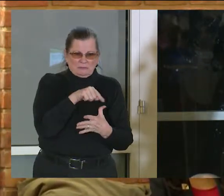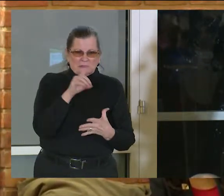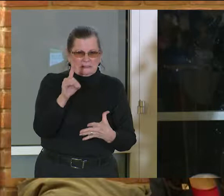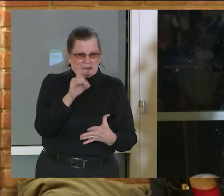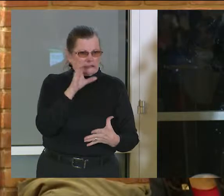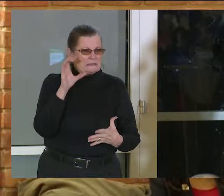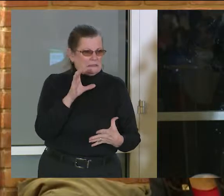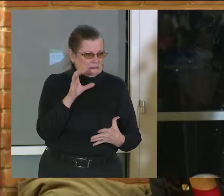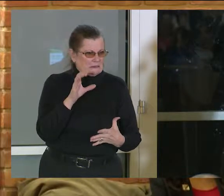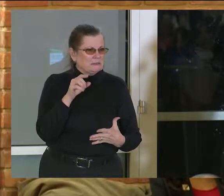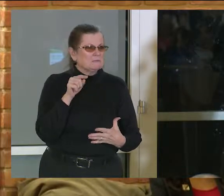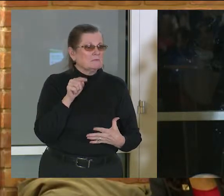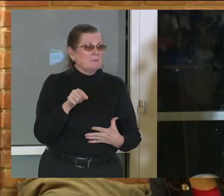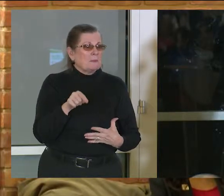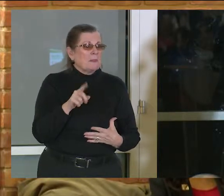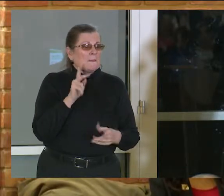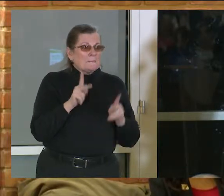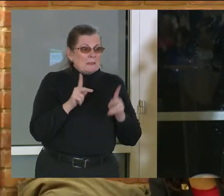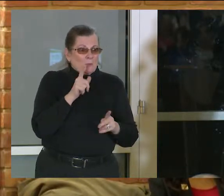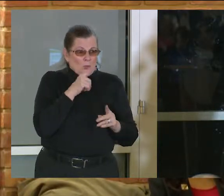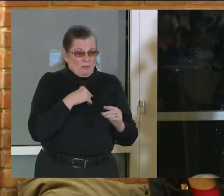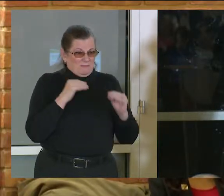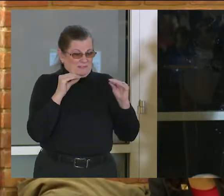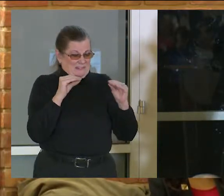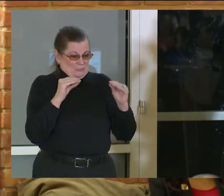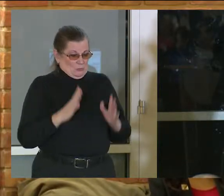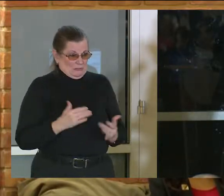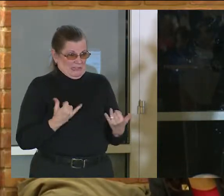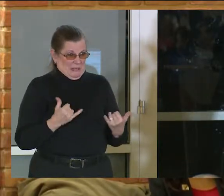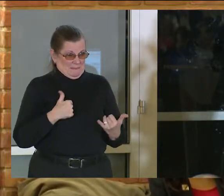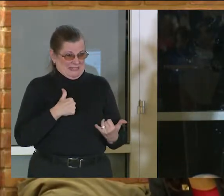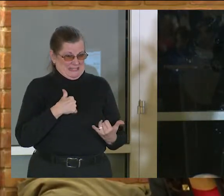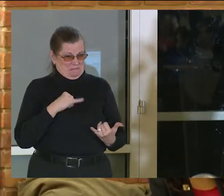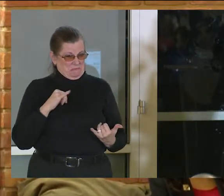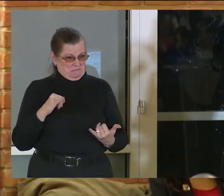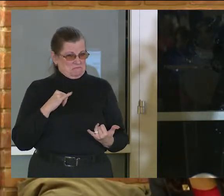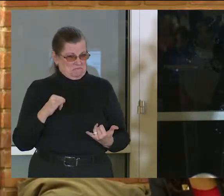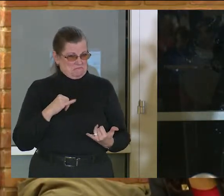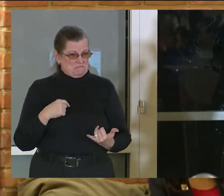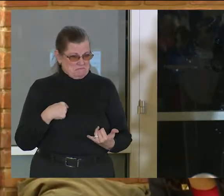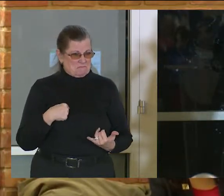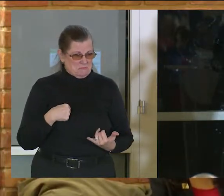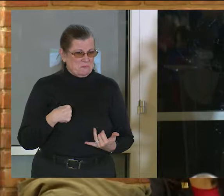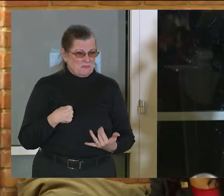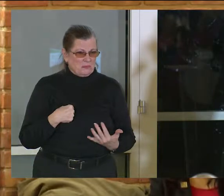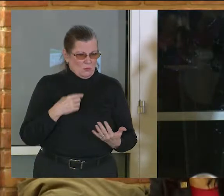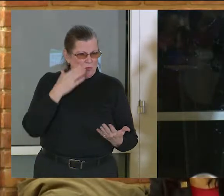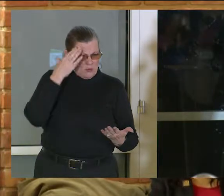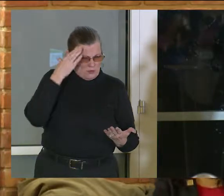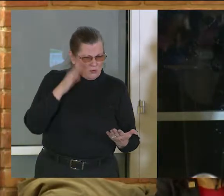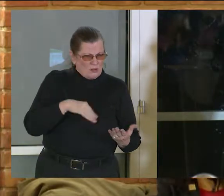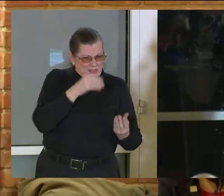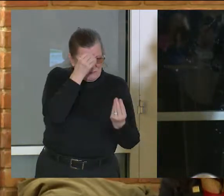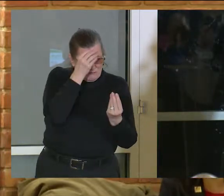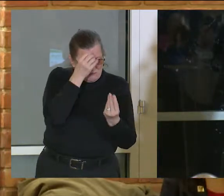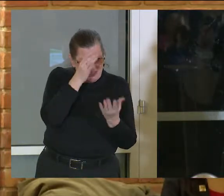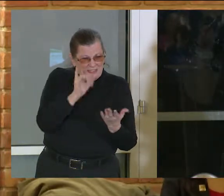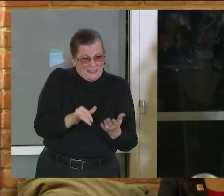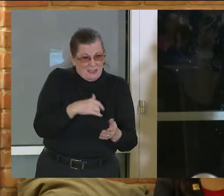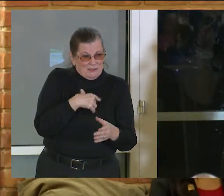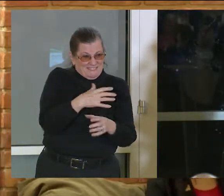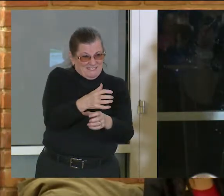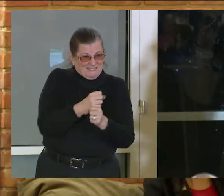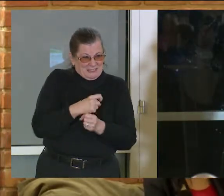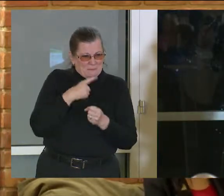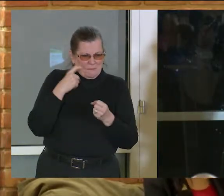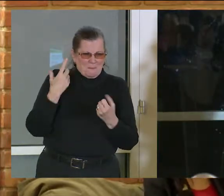educator like myself, one of the things that we know is the information that we get and the transparency that's needed